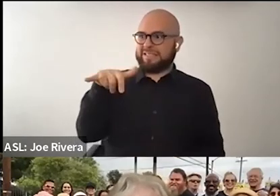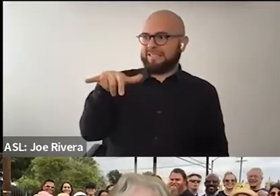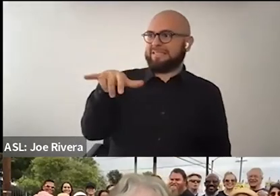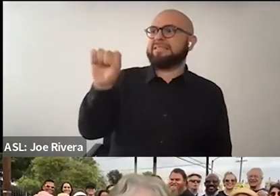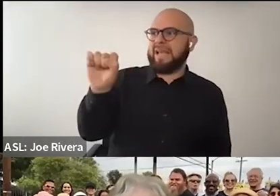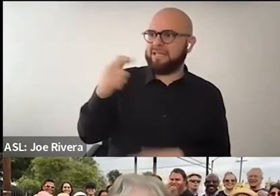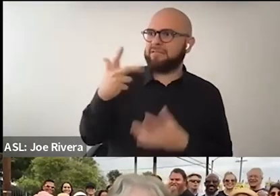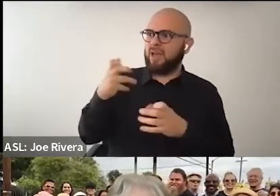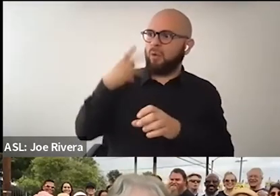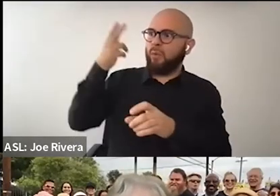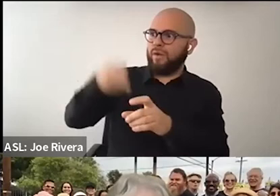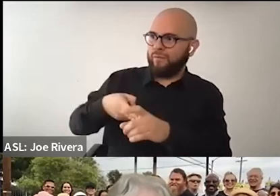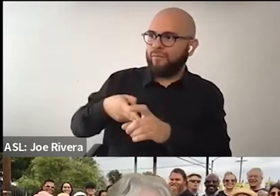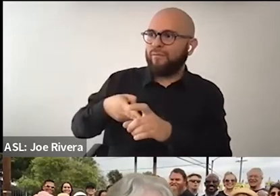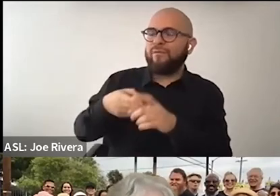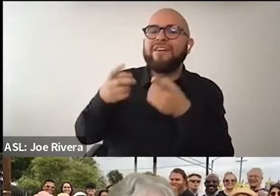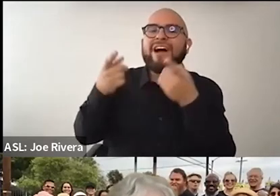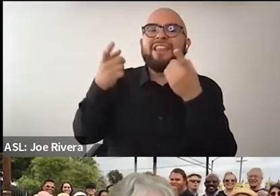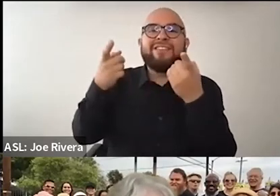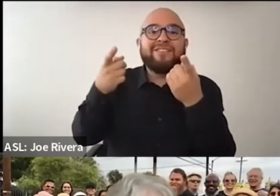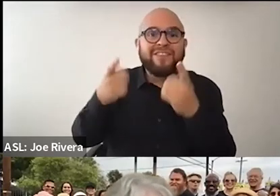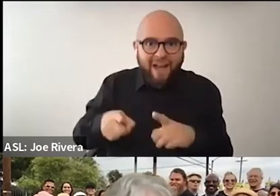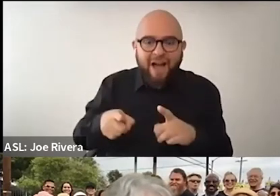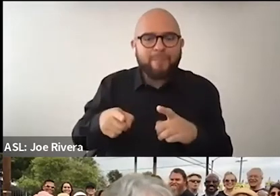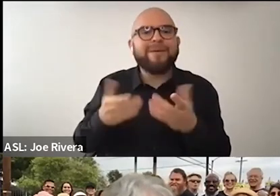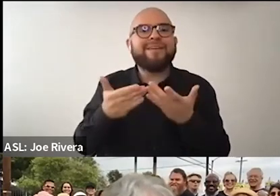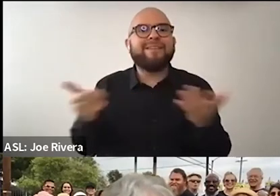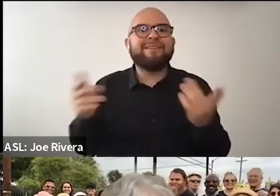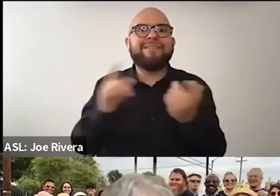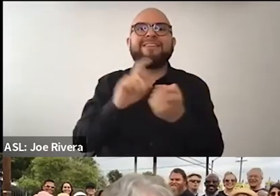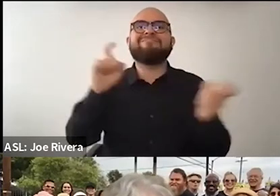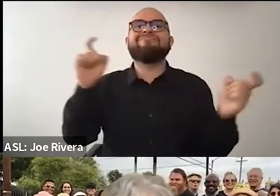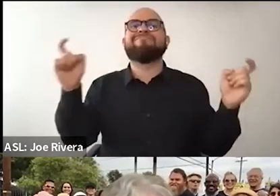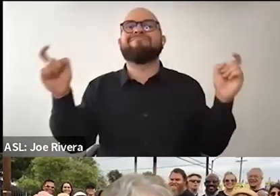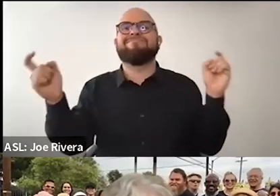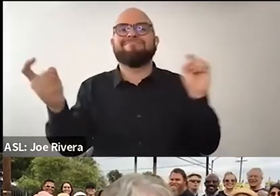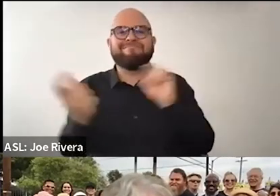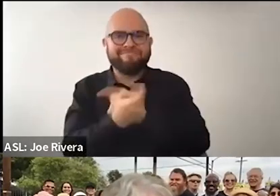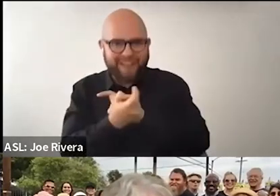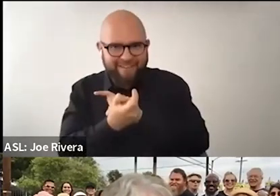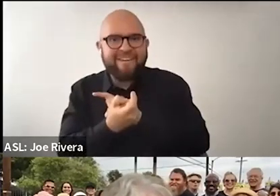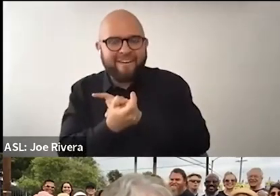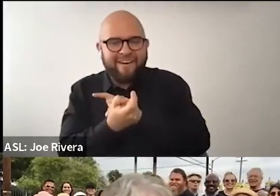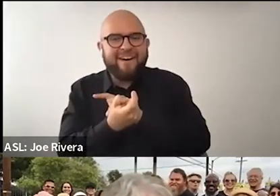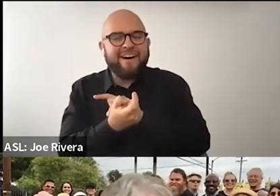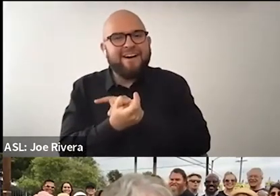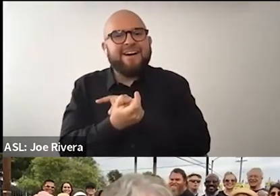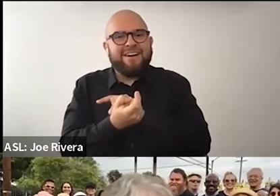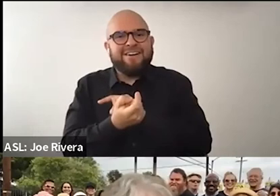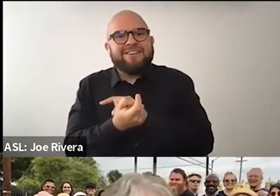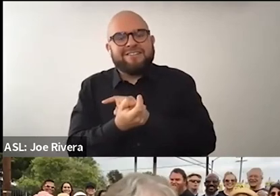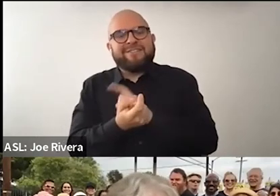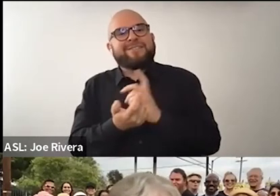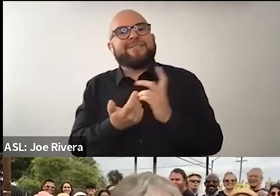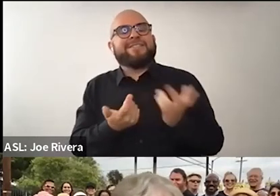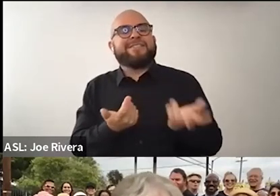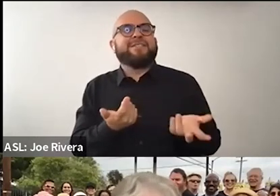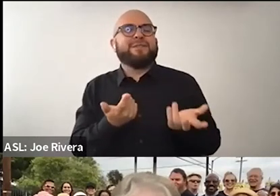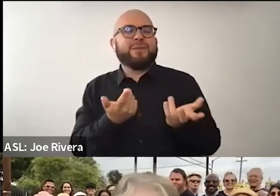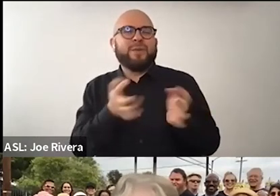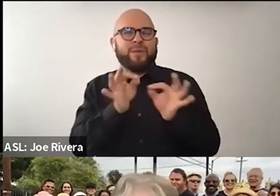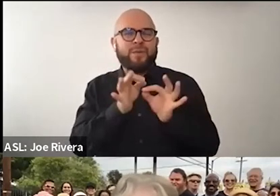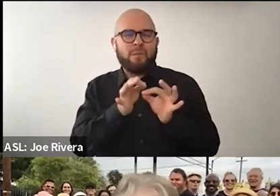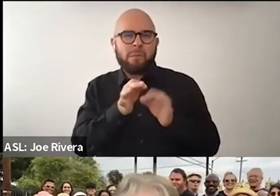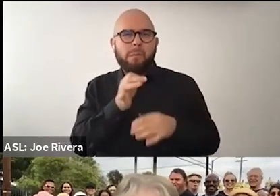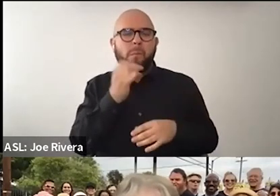And when you speak to people who were in the process of making change happen, it wasn't